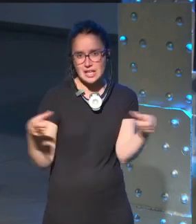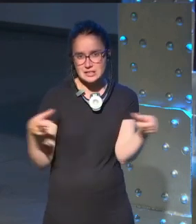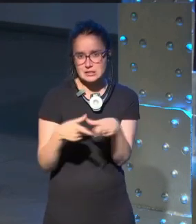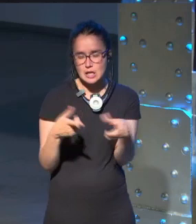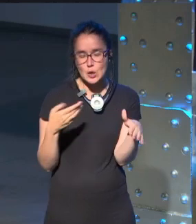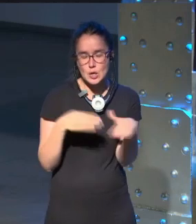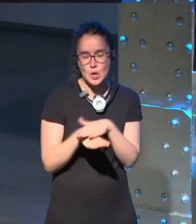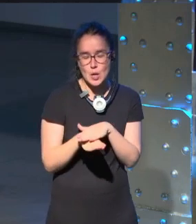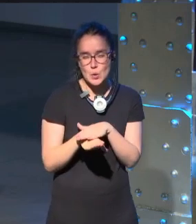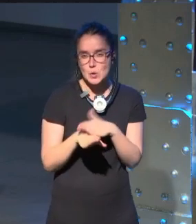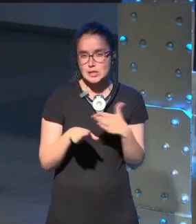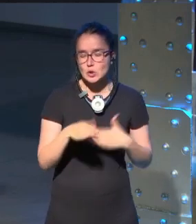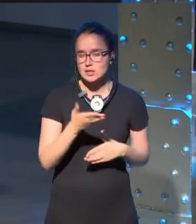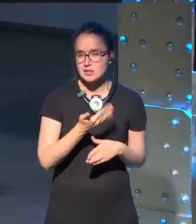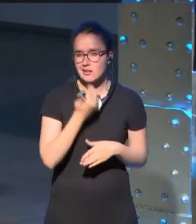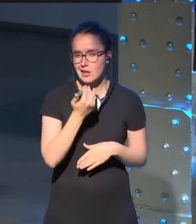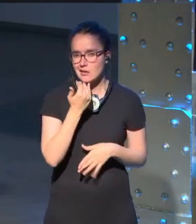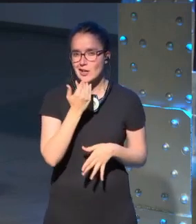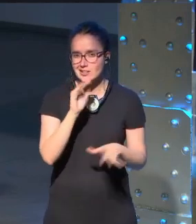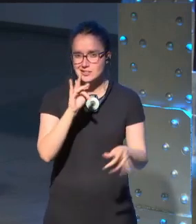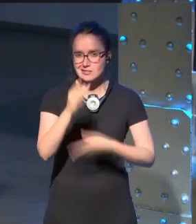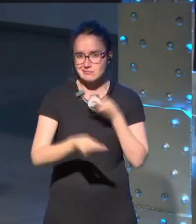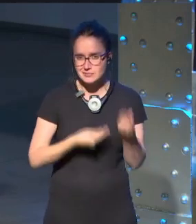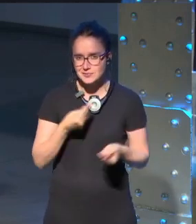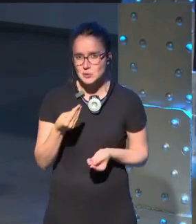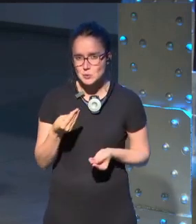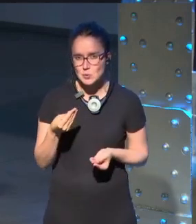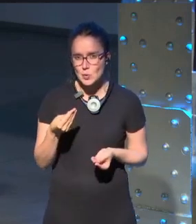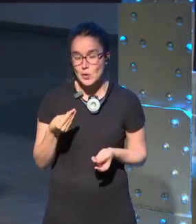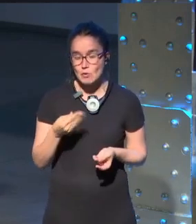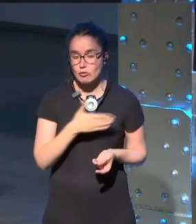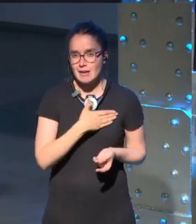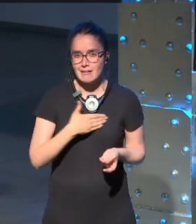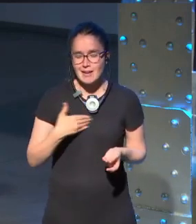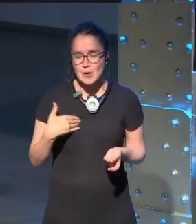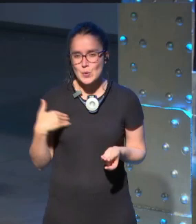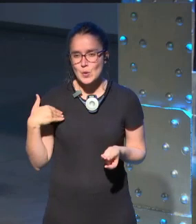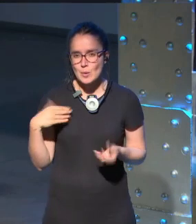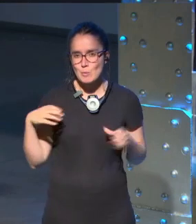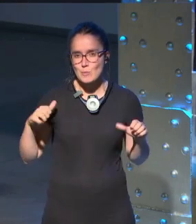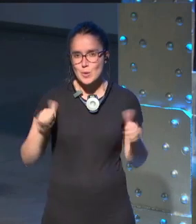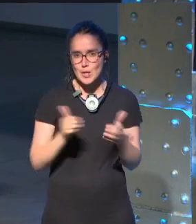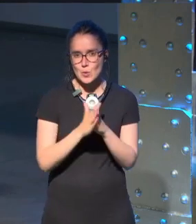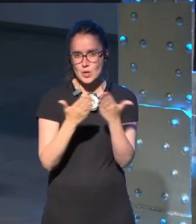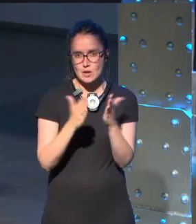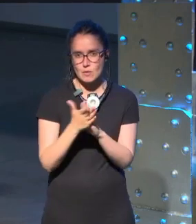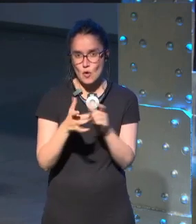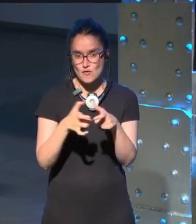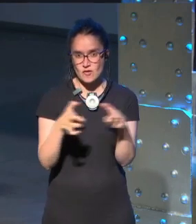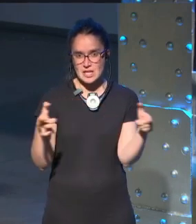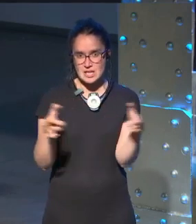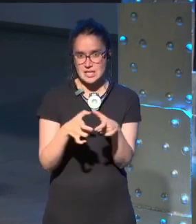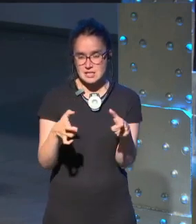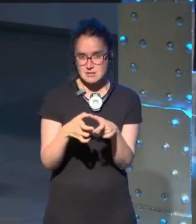that I do when I'm writing a novel. I carry index cards around with me all the time, because I get ideas when I'm